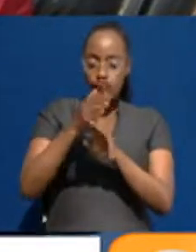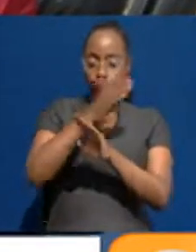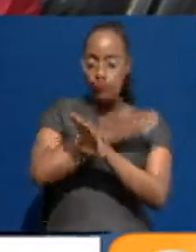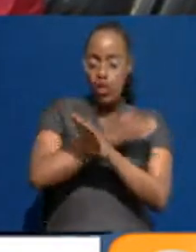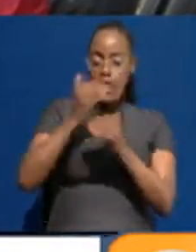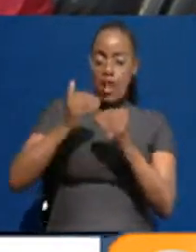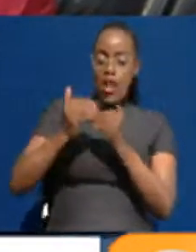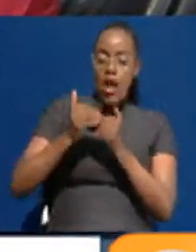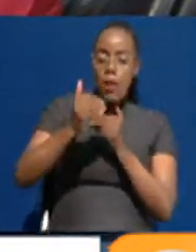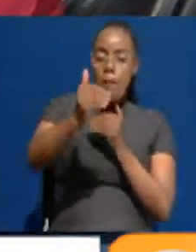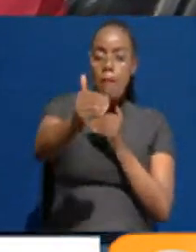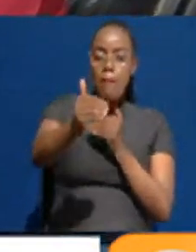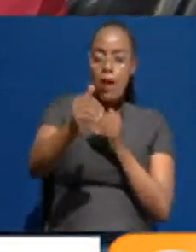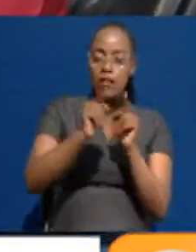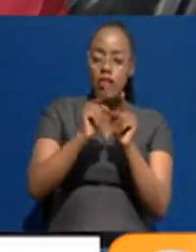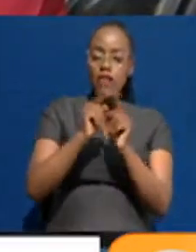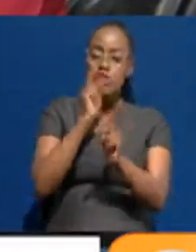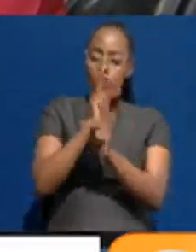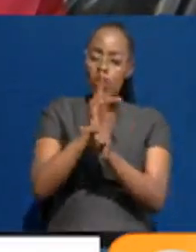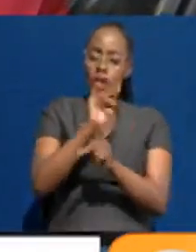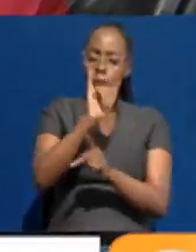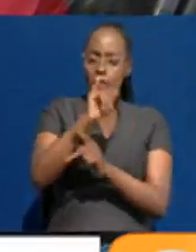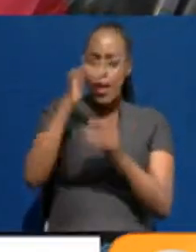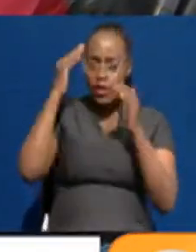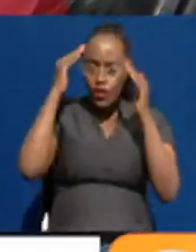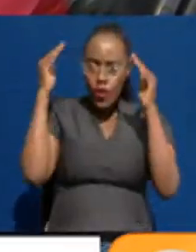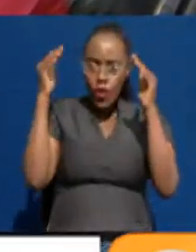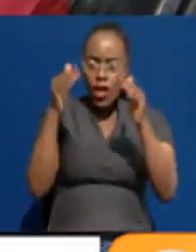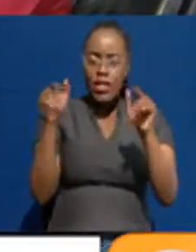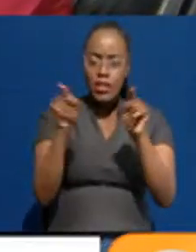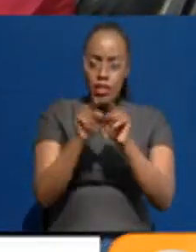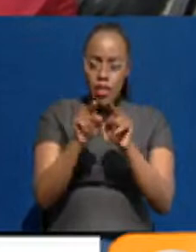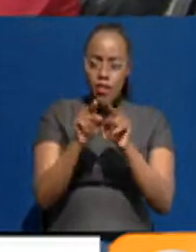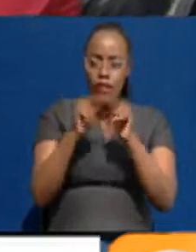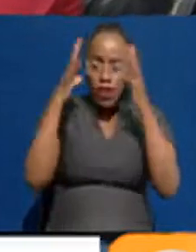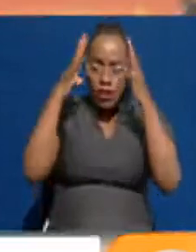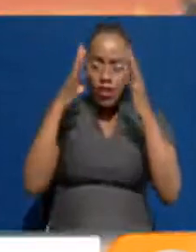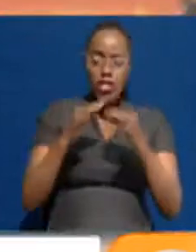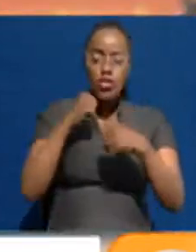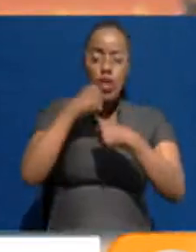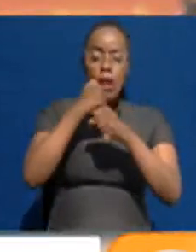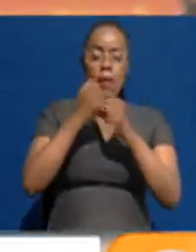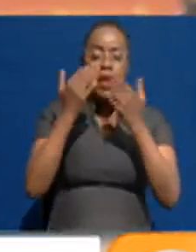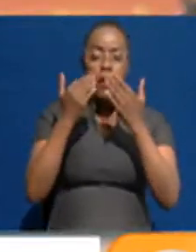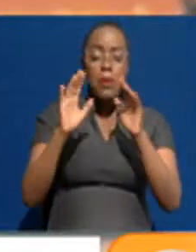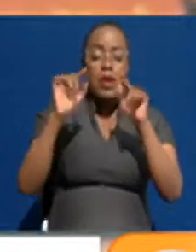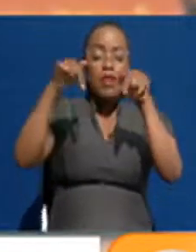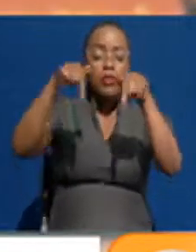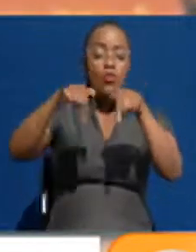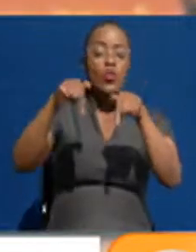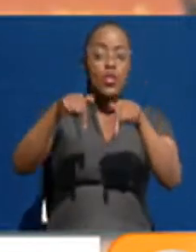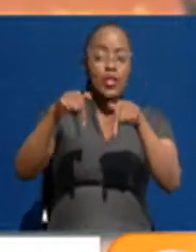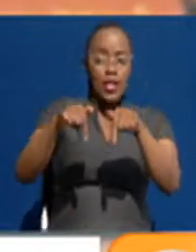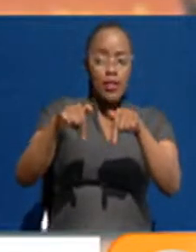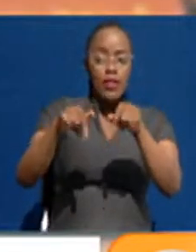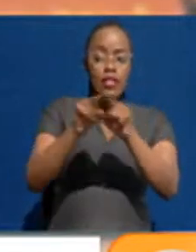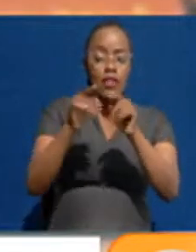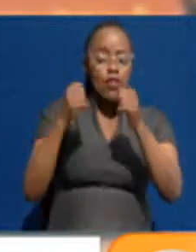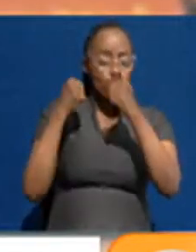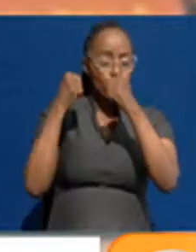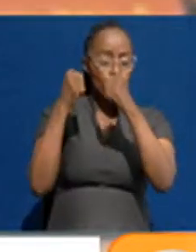we will maintain the trajectory. And I think with the decision that has been made today, a